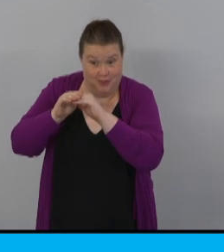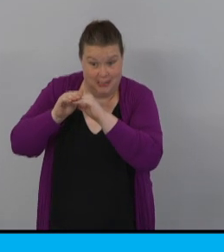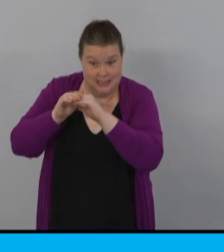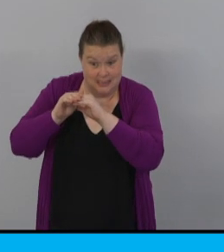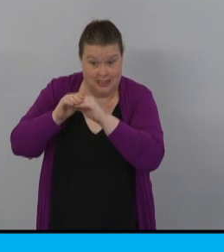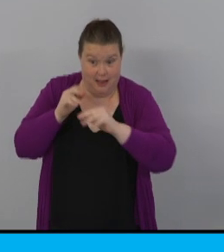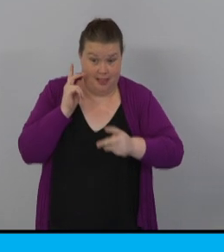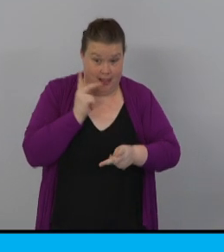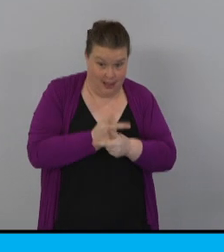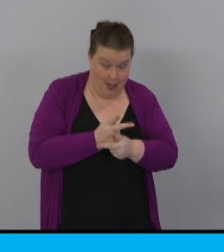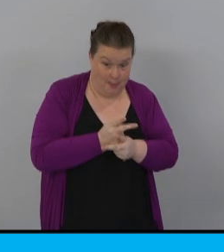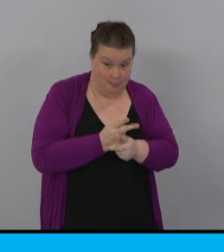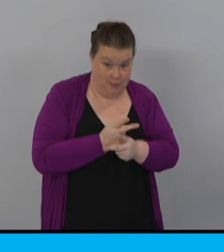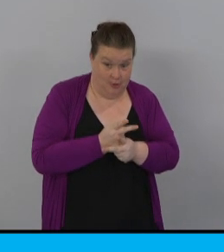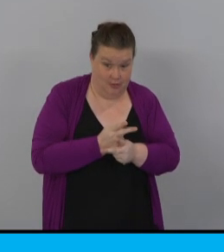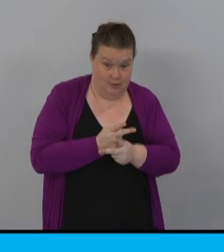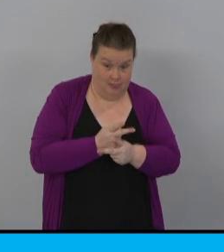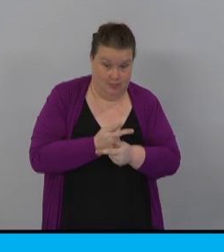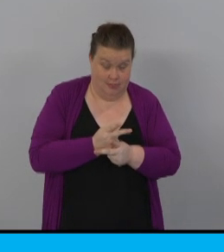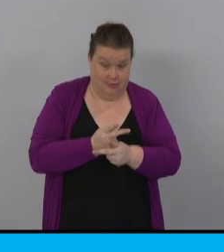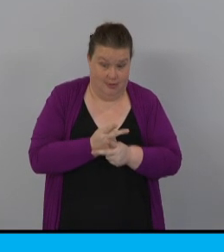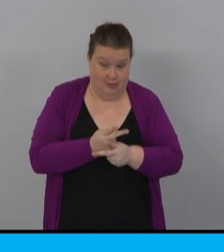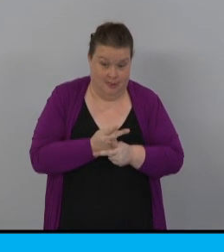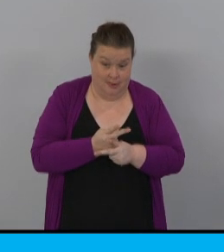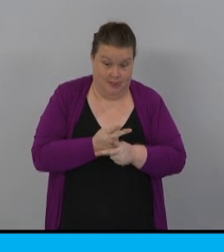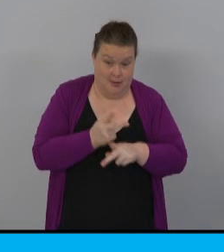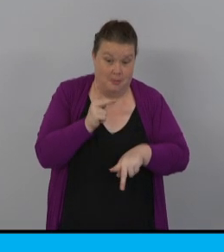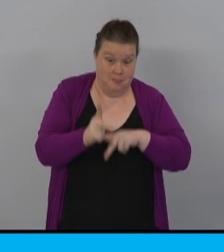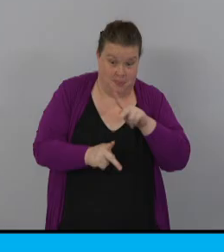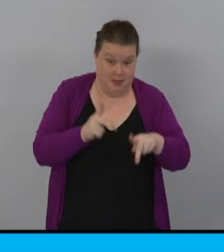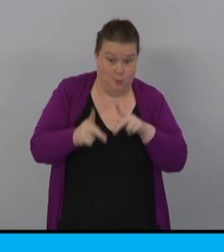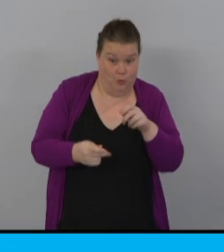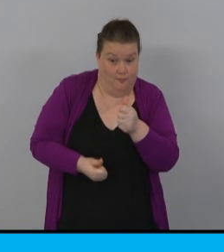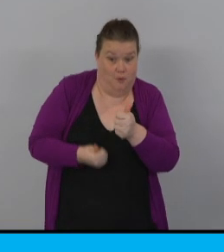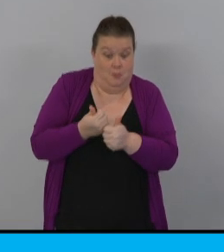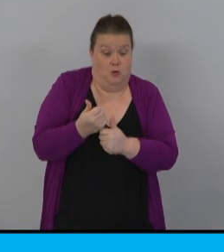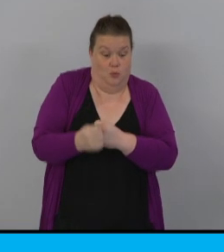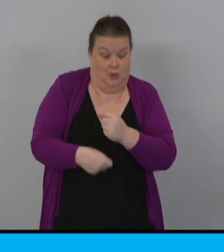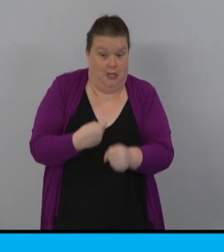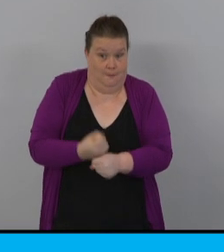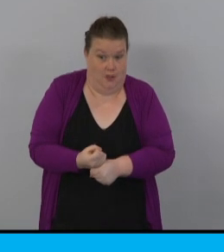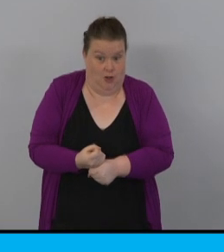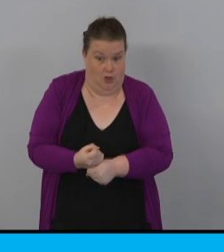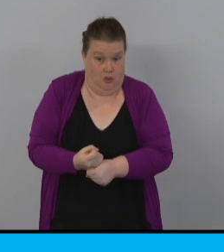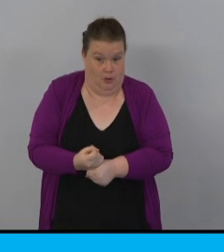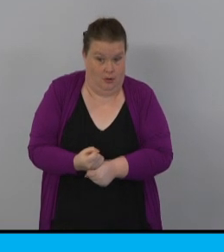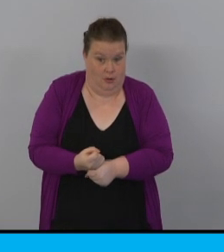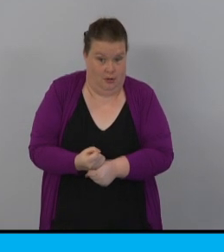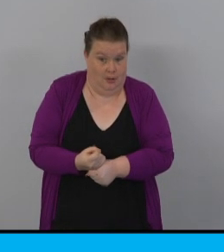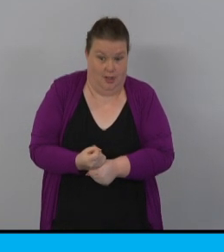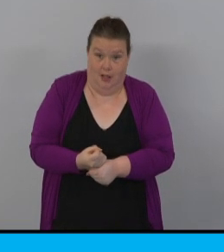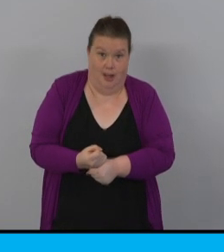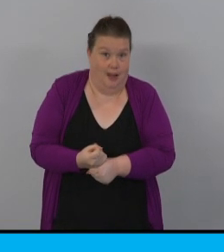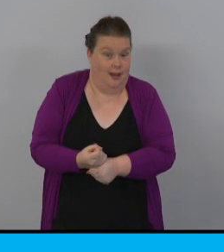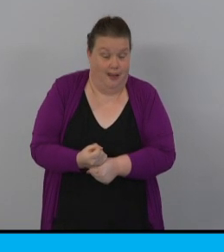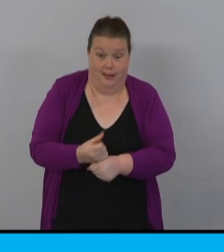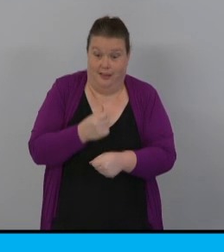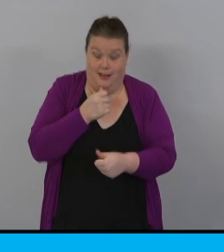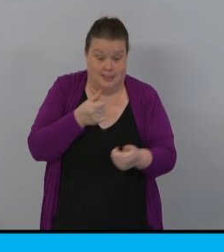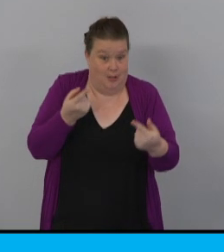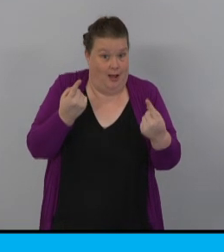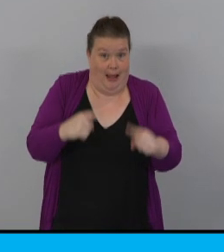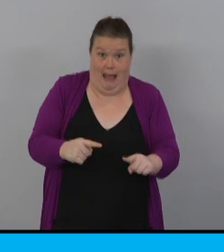the entire year. They were fully staffed most of the year, and that has not been the case for a number of years.